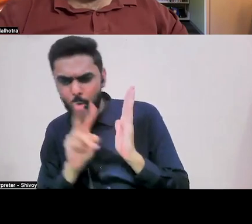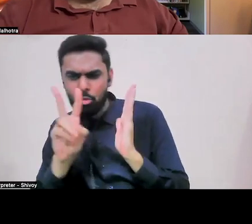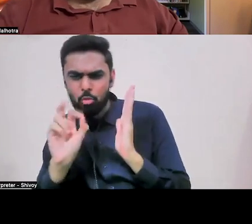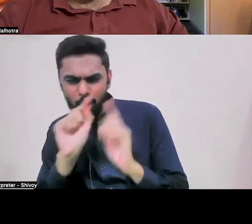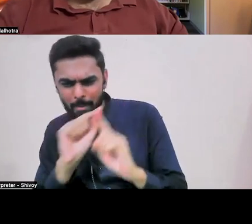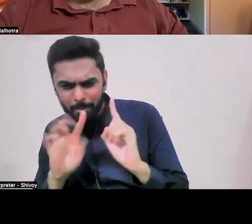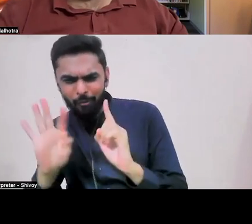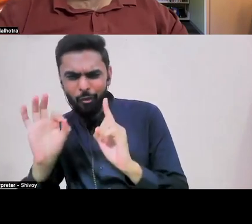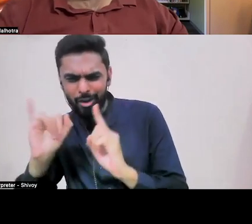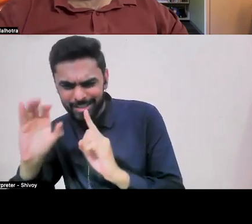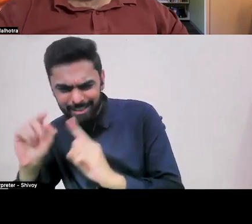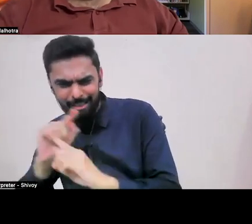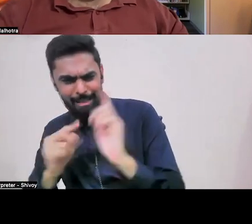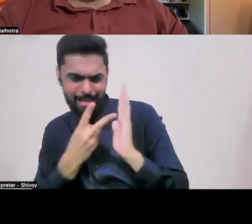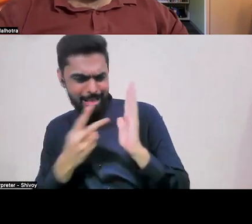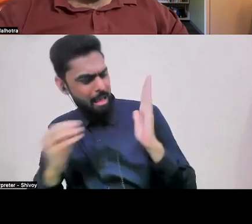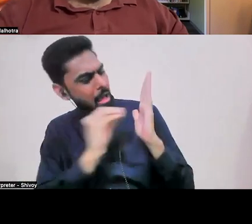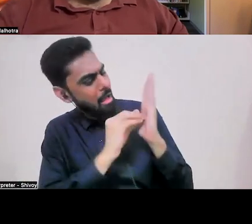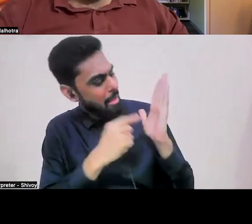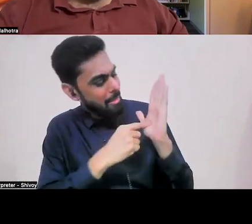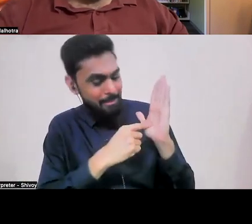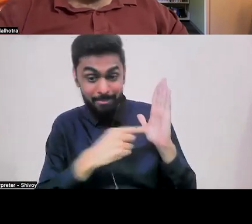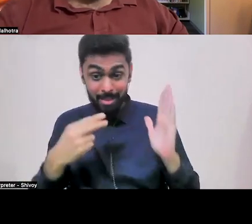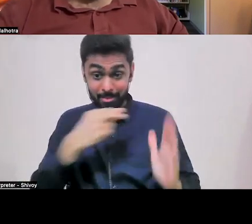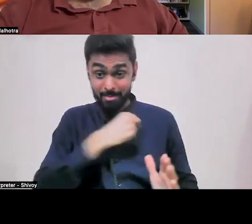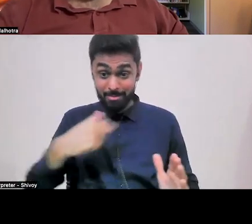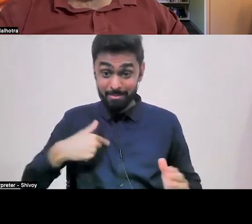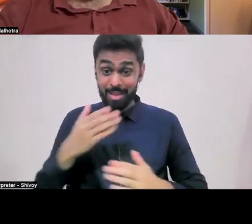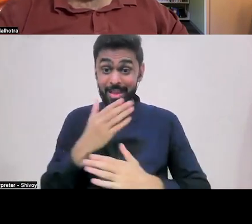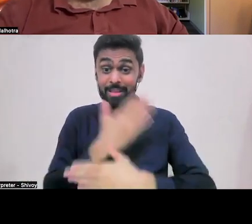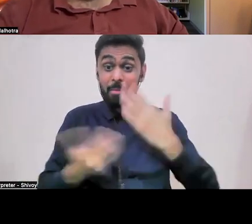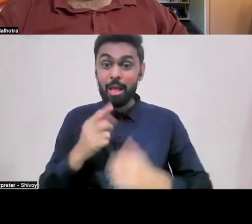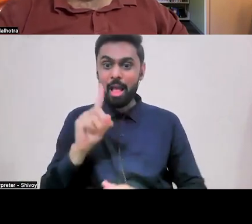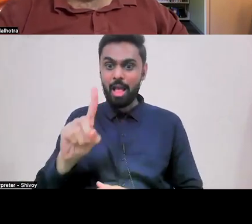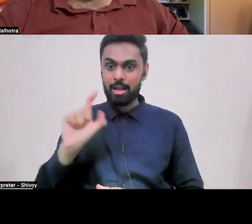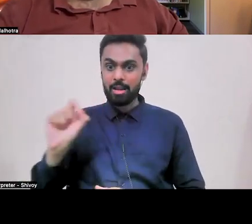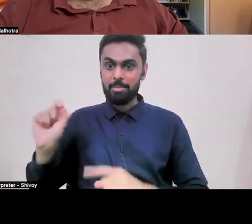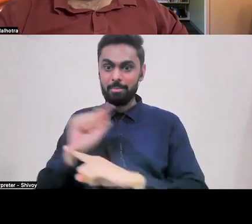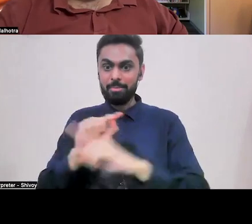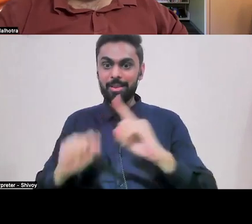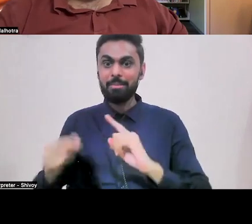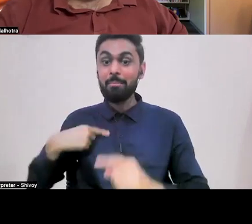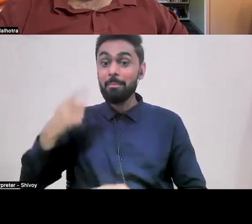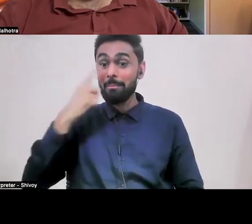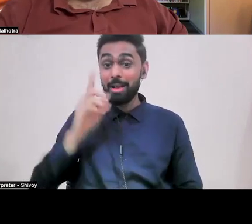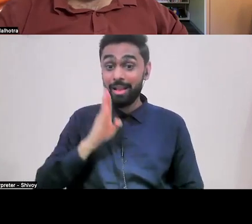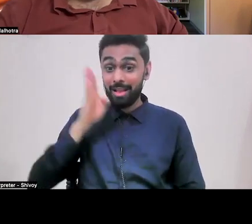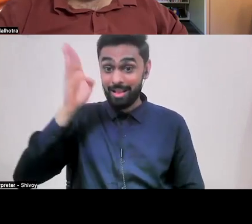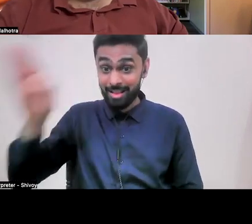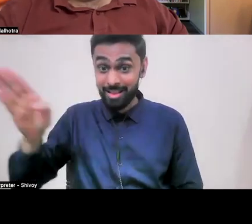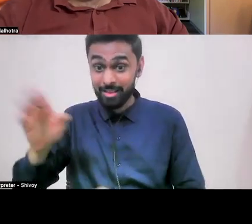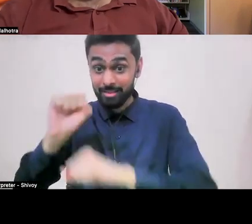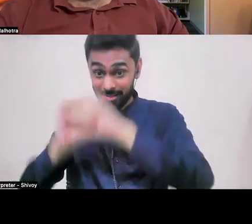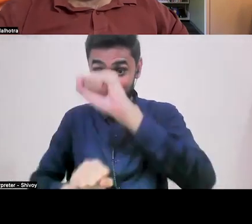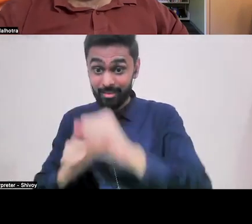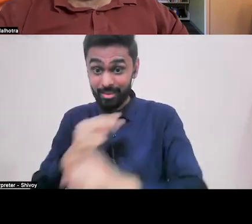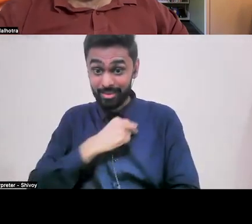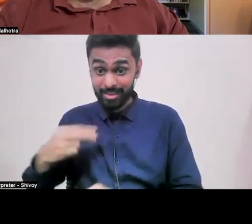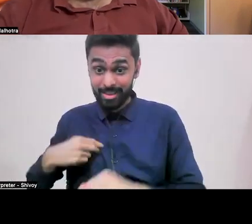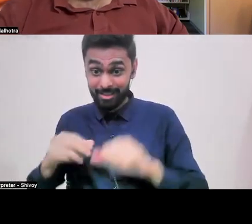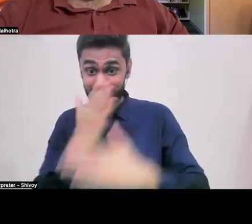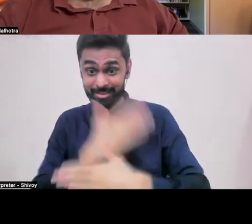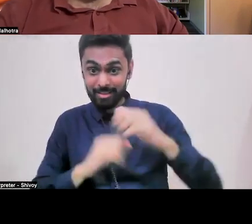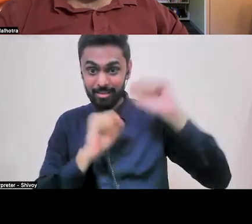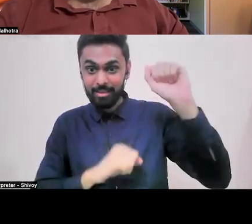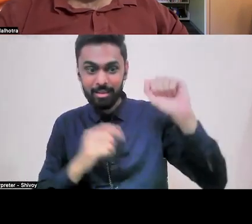40, 60, 80, 100 or whatever. And medically, my disability is 100% disability. But when my mom had gone to get my medical certificate, she felt